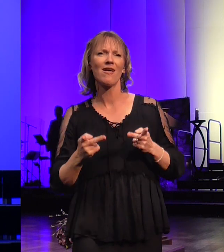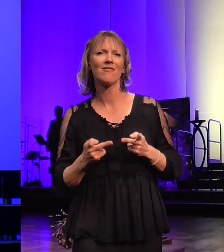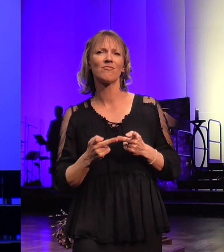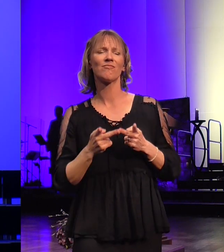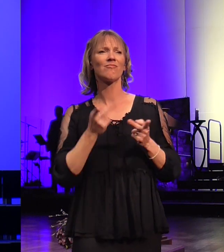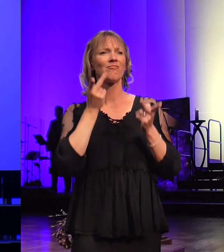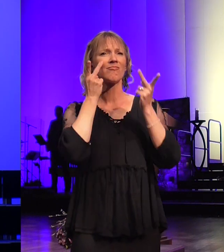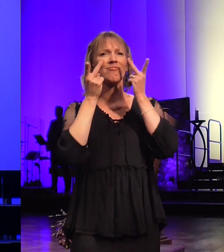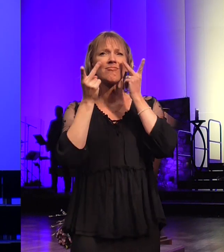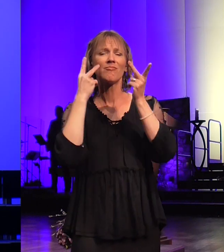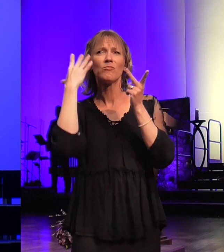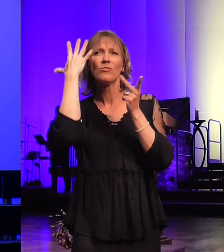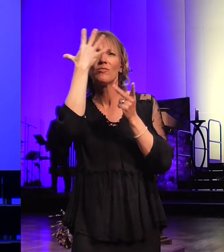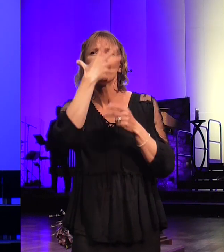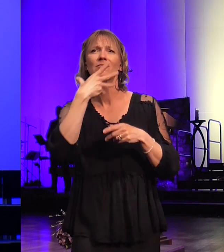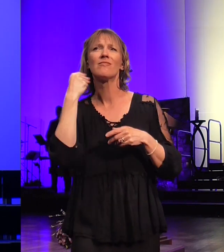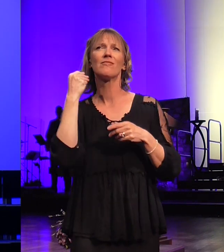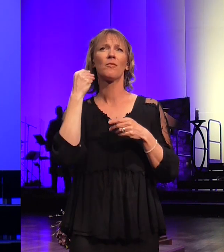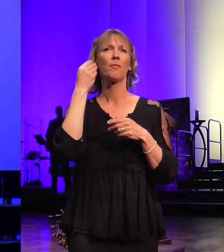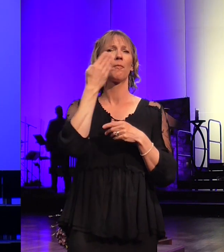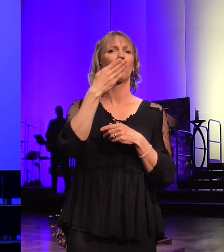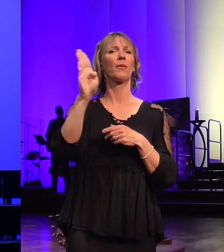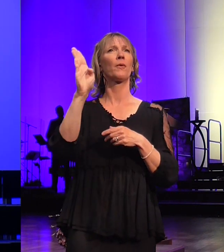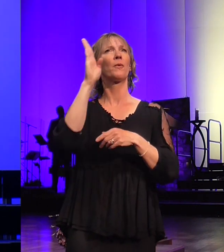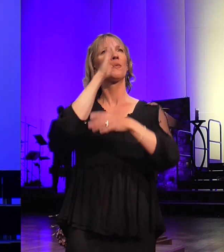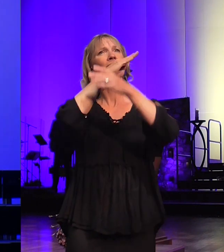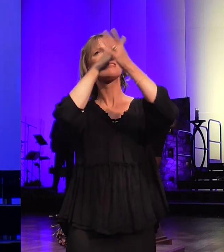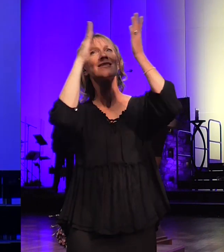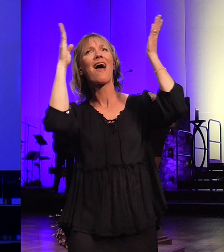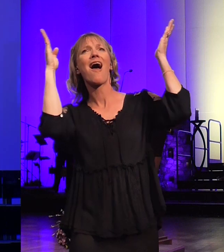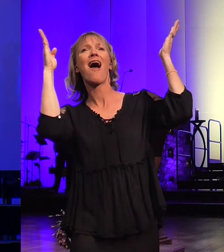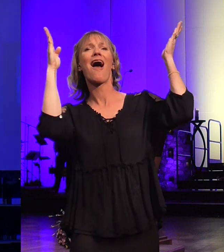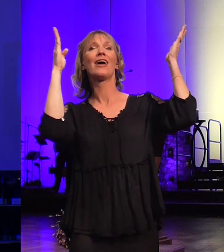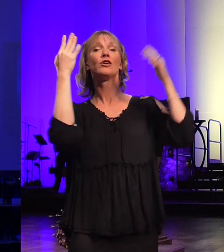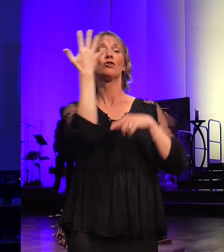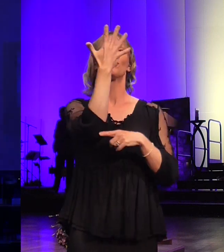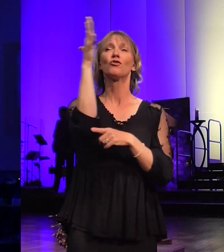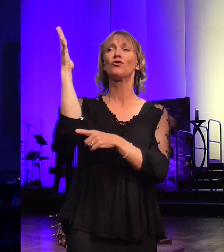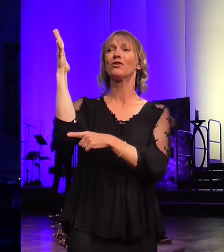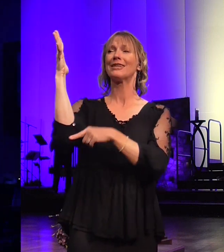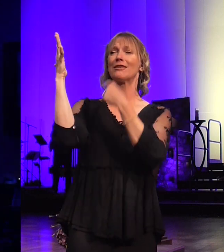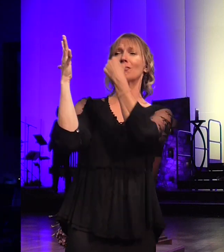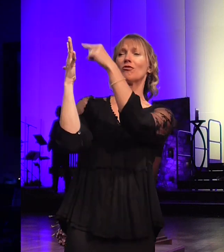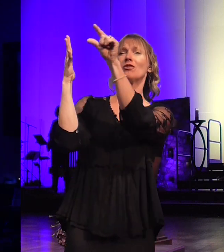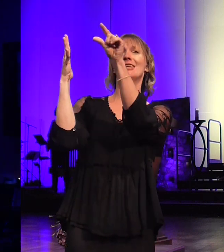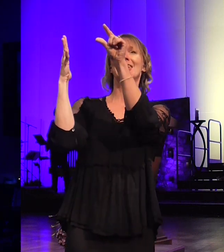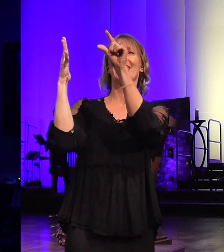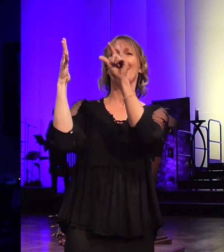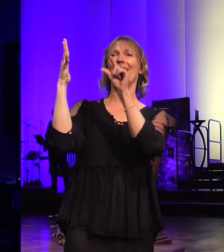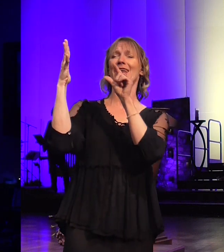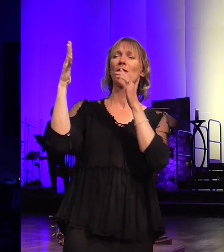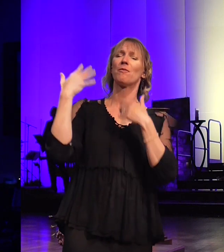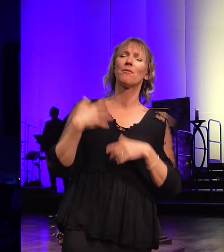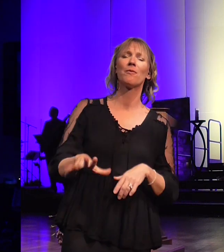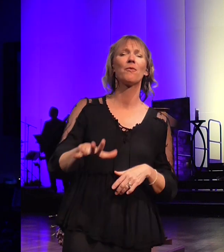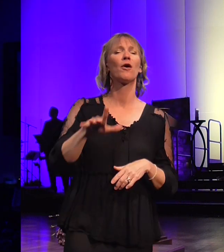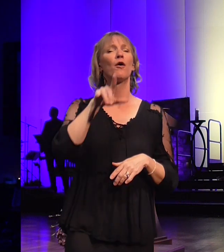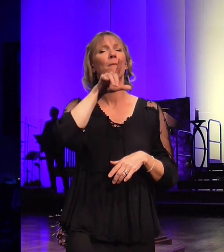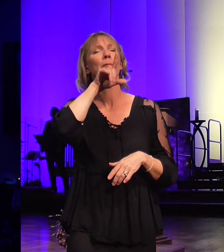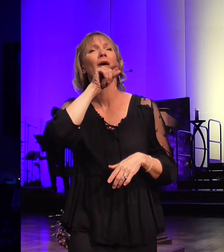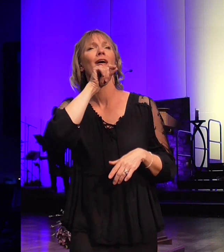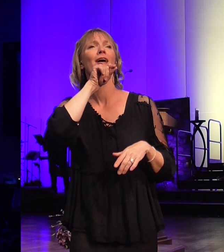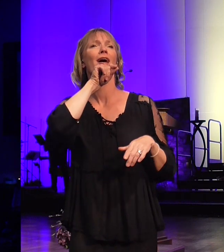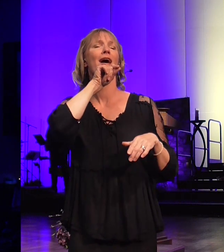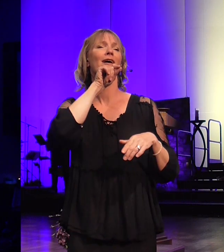seen the beauty of that blue sky, the green trees against that blue sky, hearing the birds,